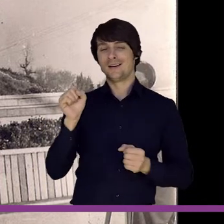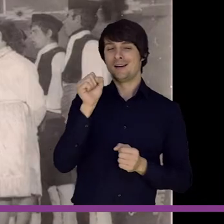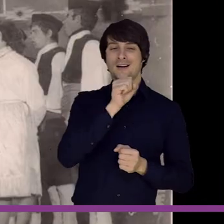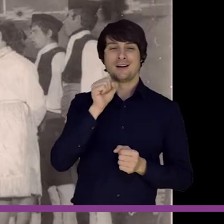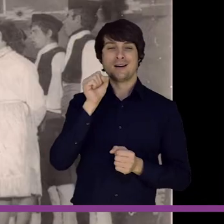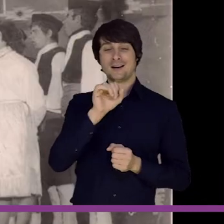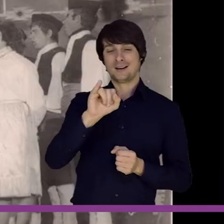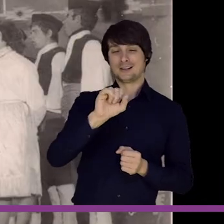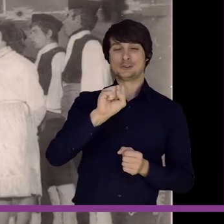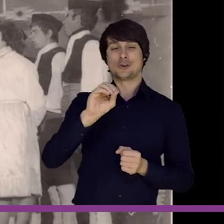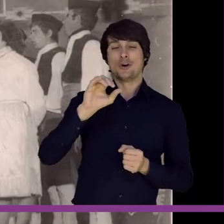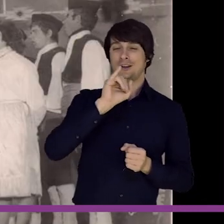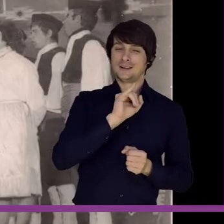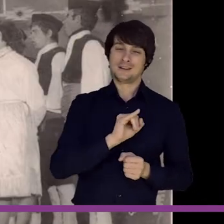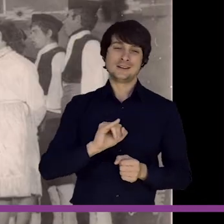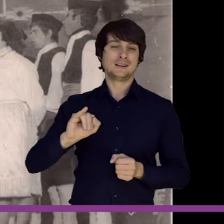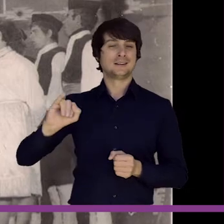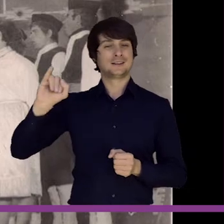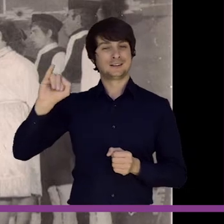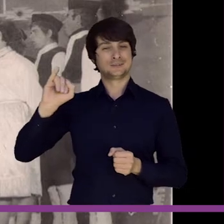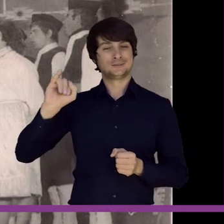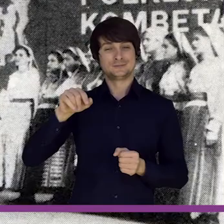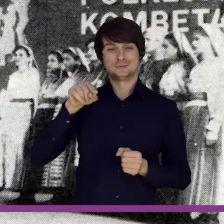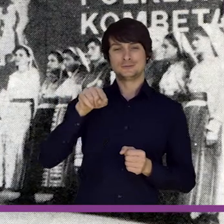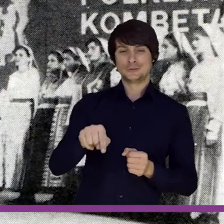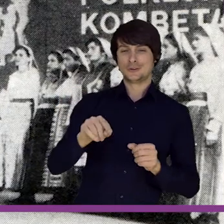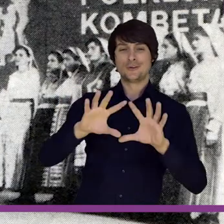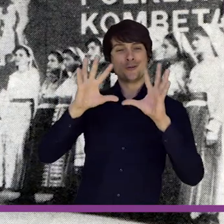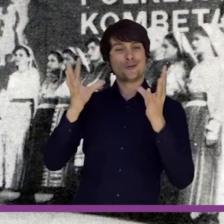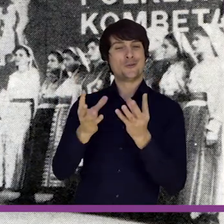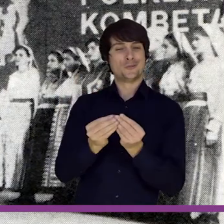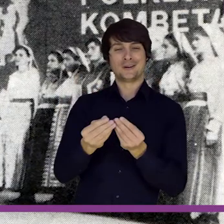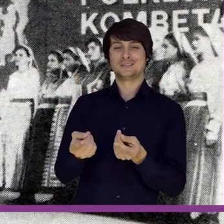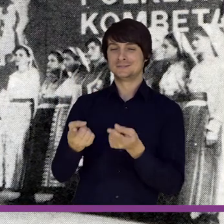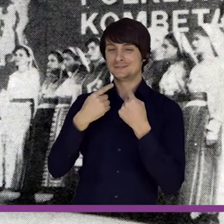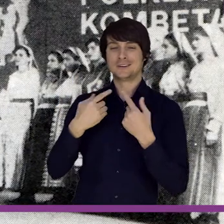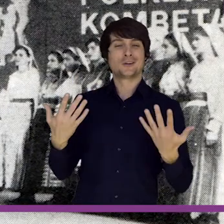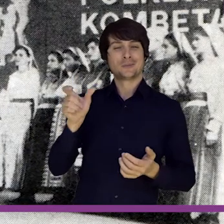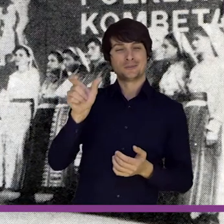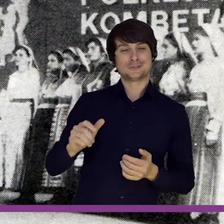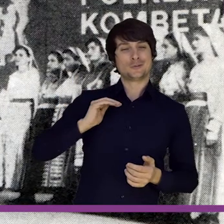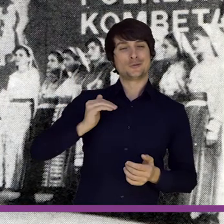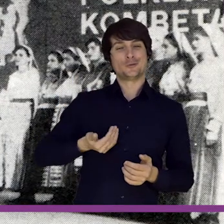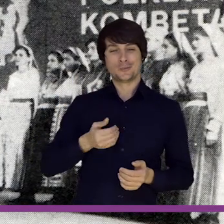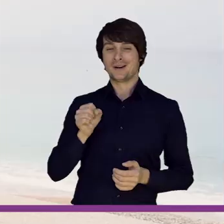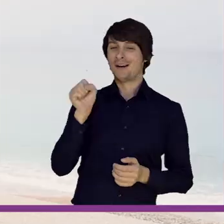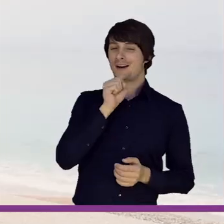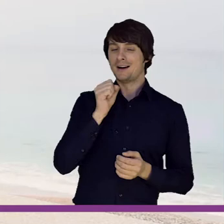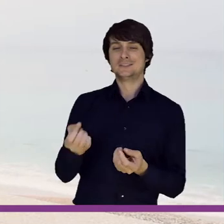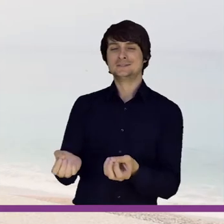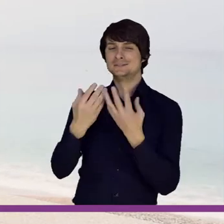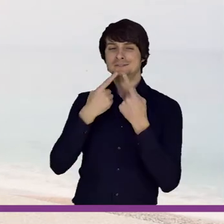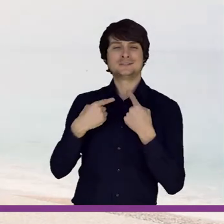These events are followed by Mrs. Katina Bejleri, who nostalgically remembers climbing the stage at a young age